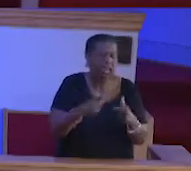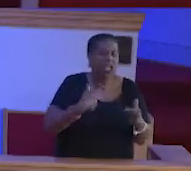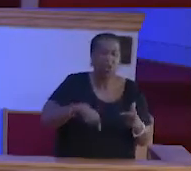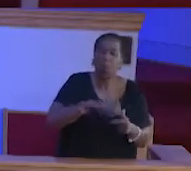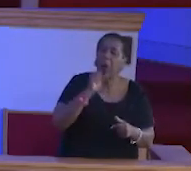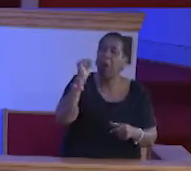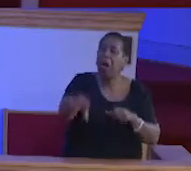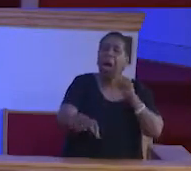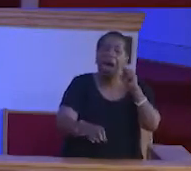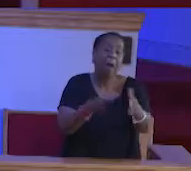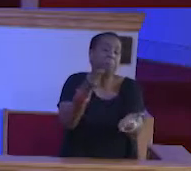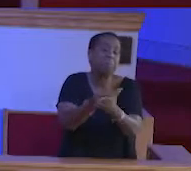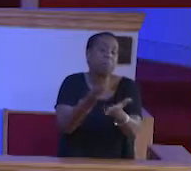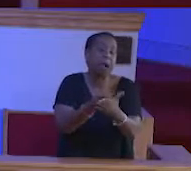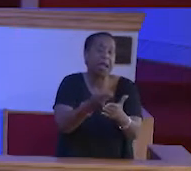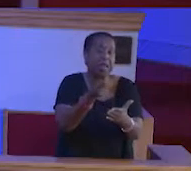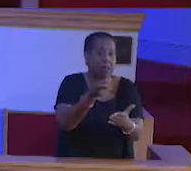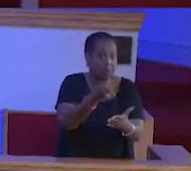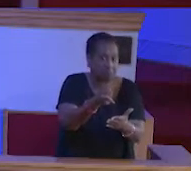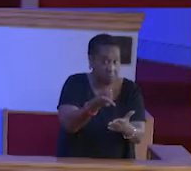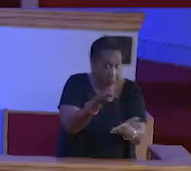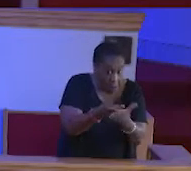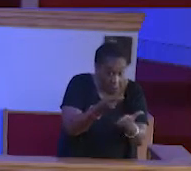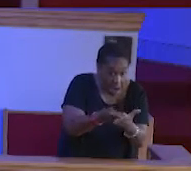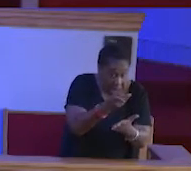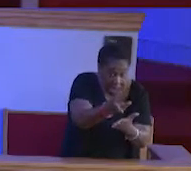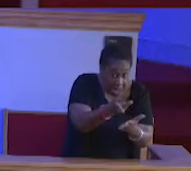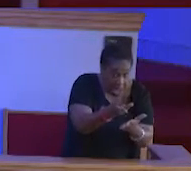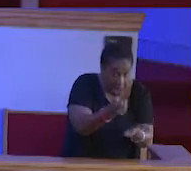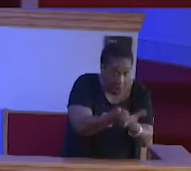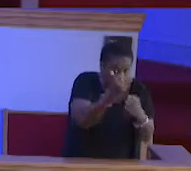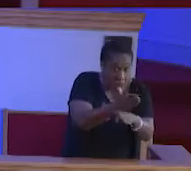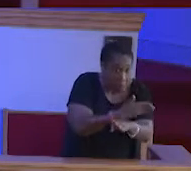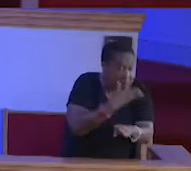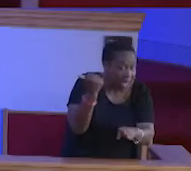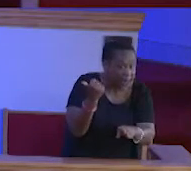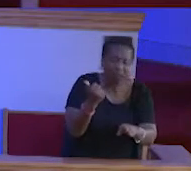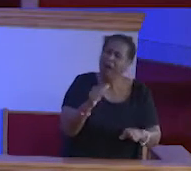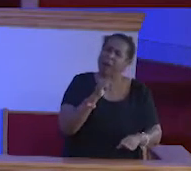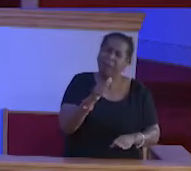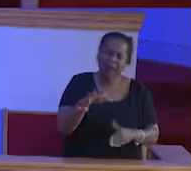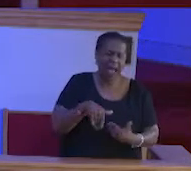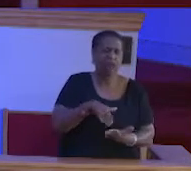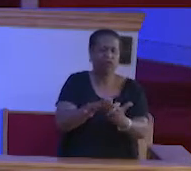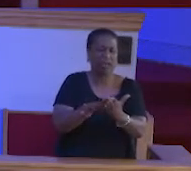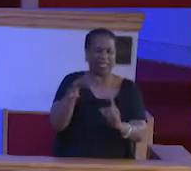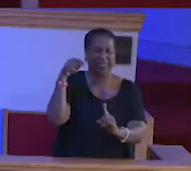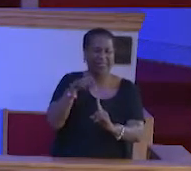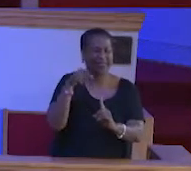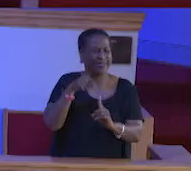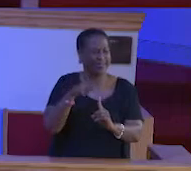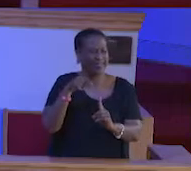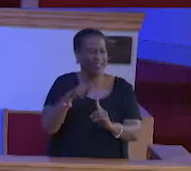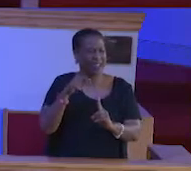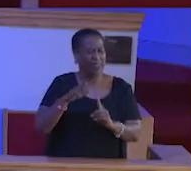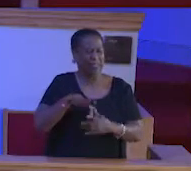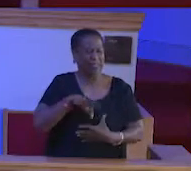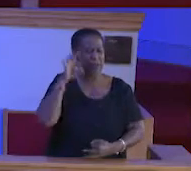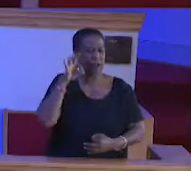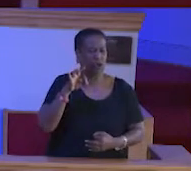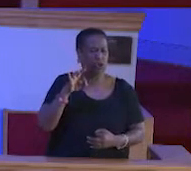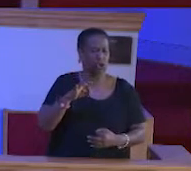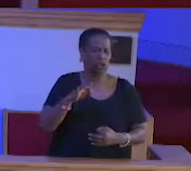money at problems, hoping that they'll get better without ever addressing the underlying